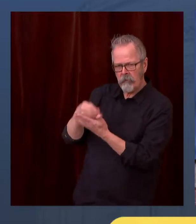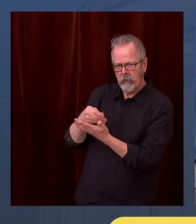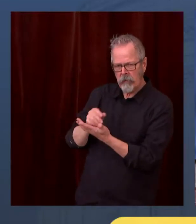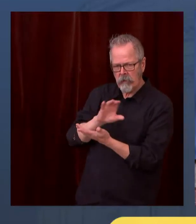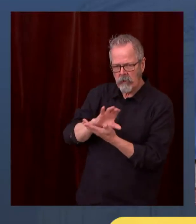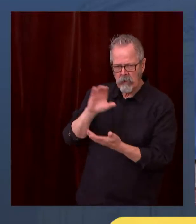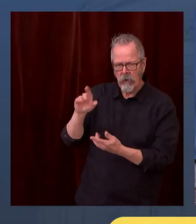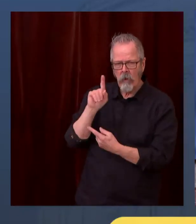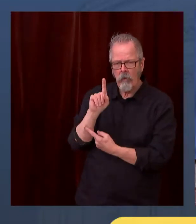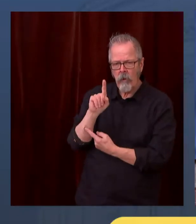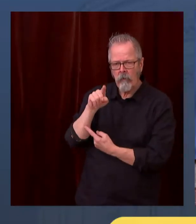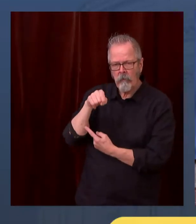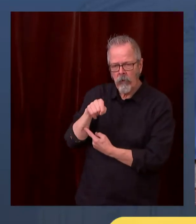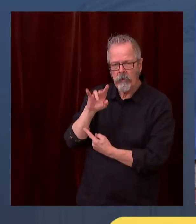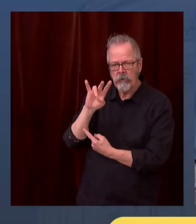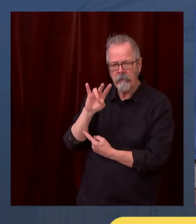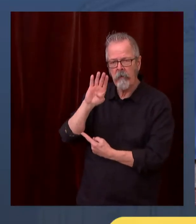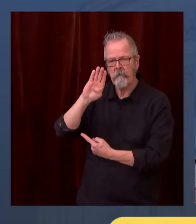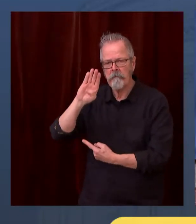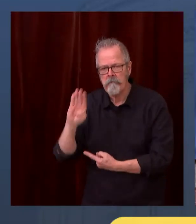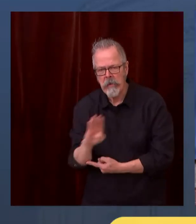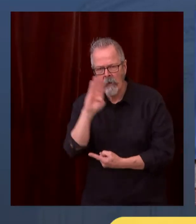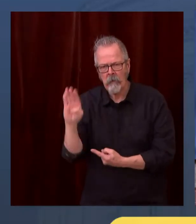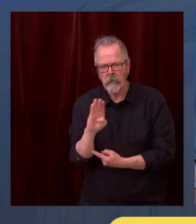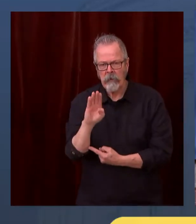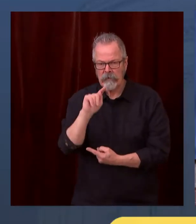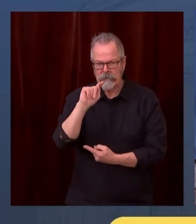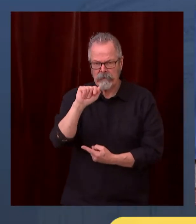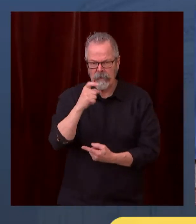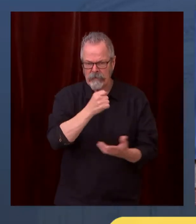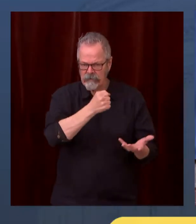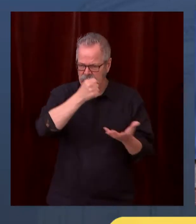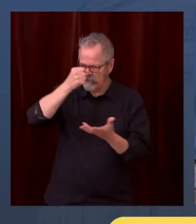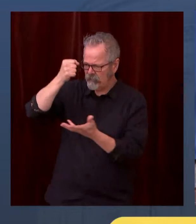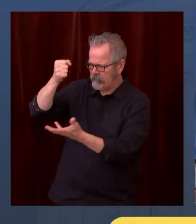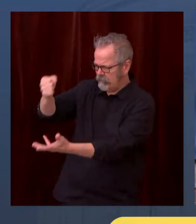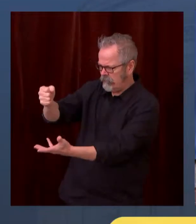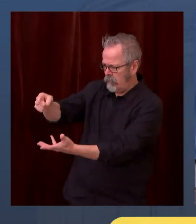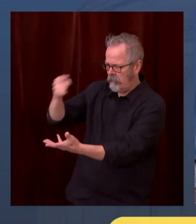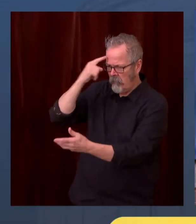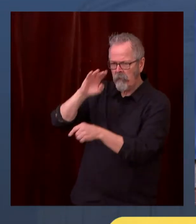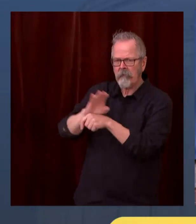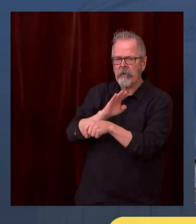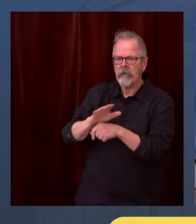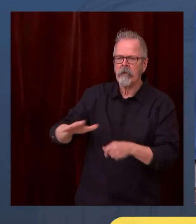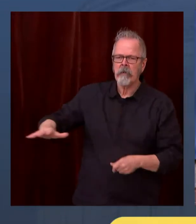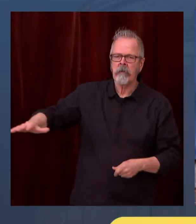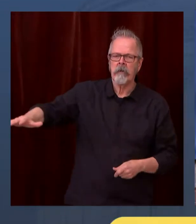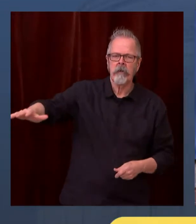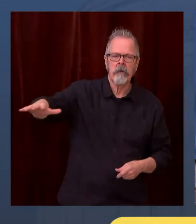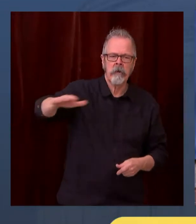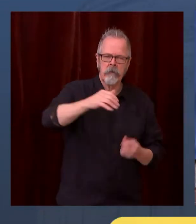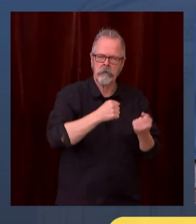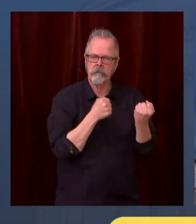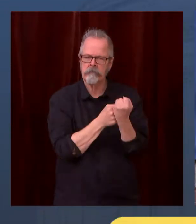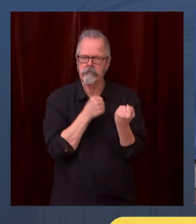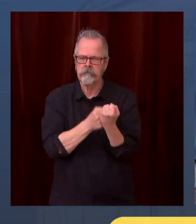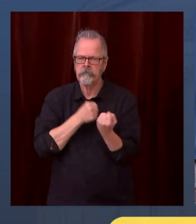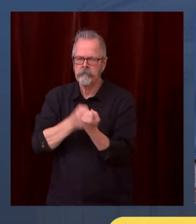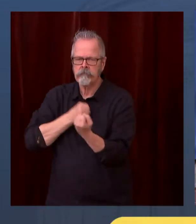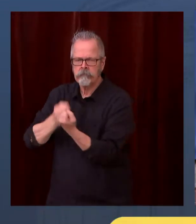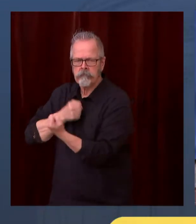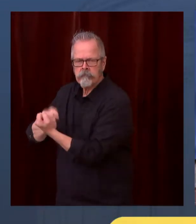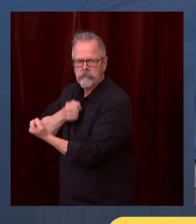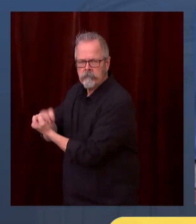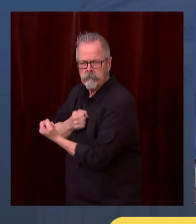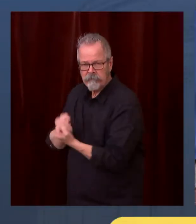in unemployment tax relief for businesses. It passed with strong bipartisan support. I think it's a win for everyone in